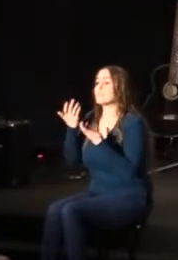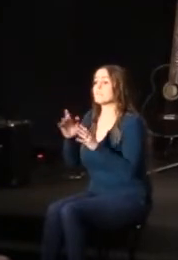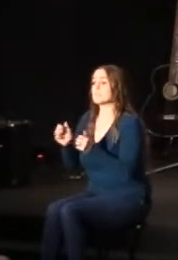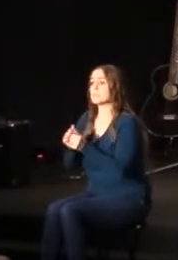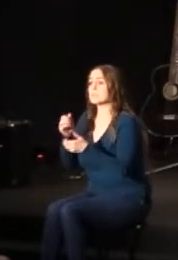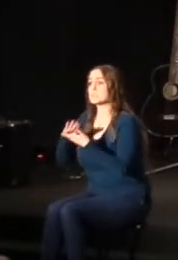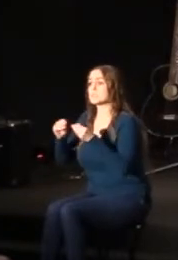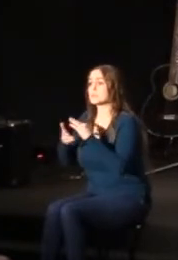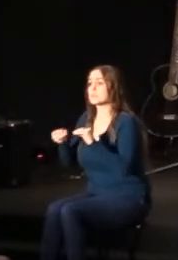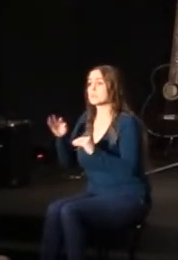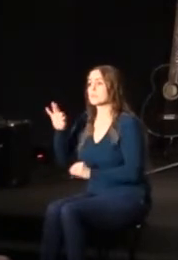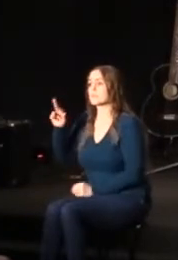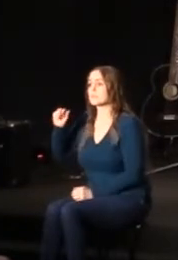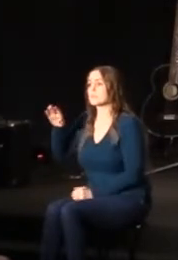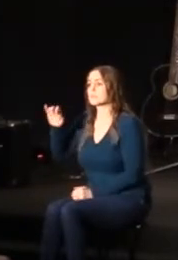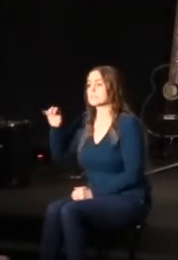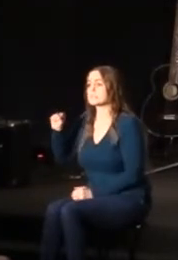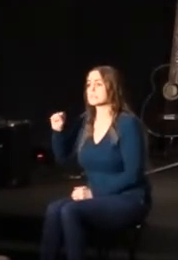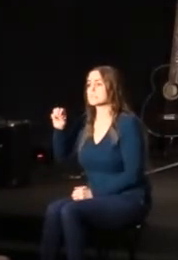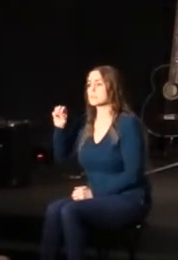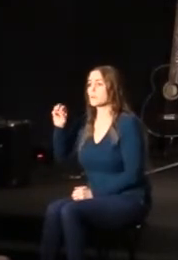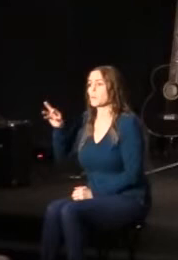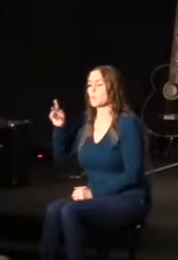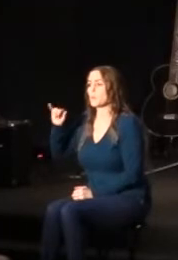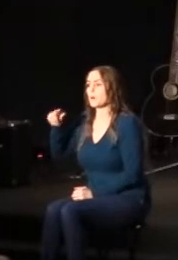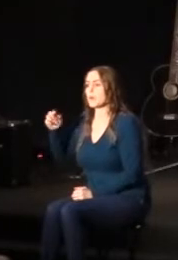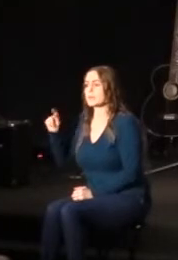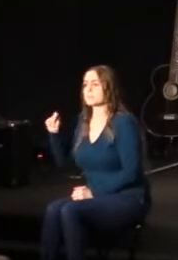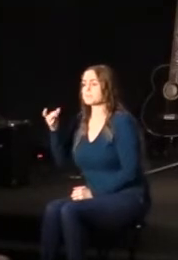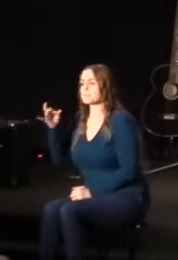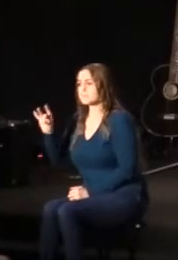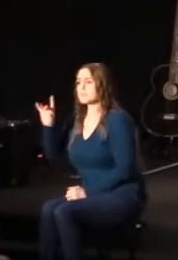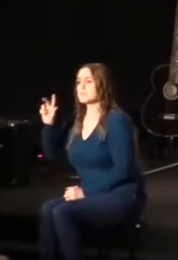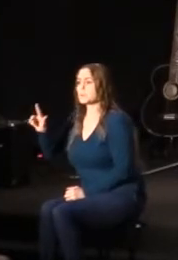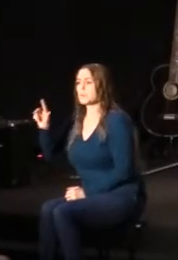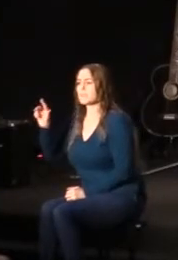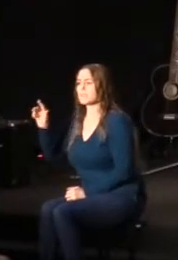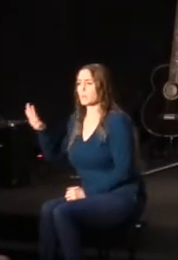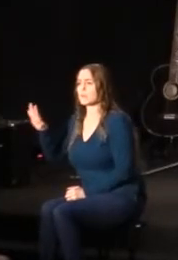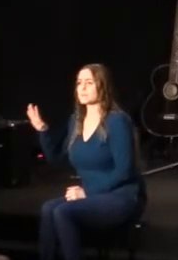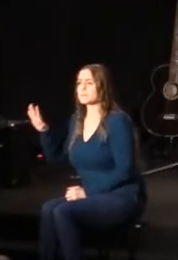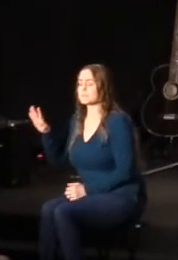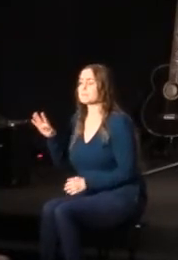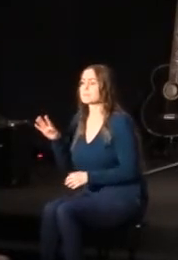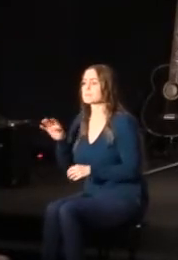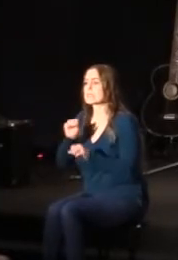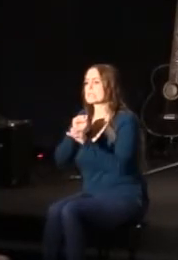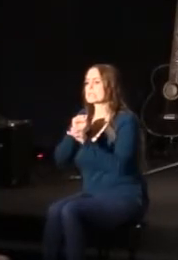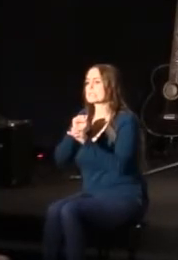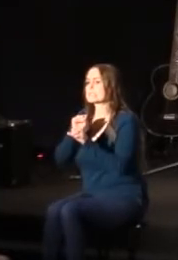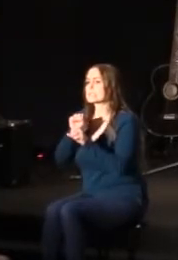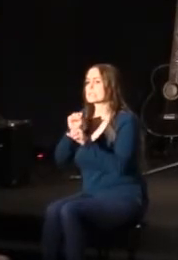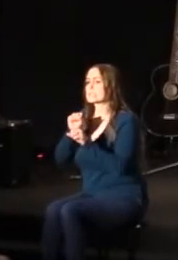named Francis Wright. 1824, back when slavery was in full operation, this is the plantation slavery, not the biblical